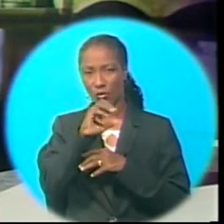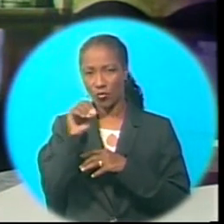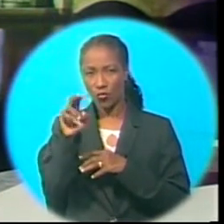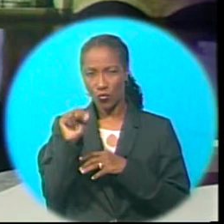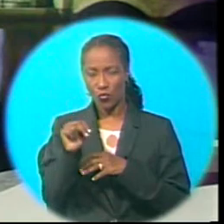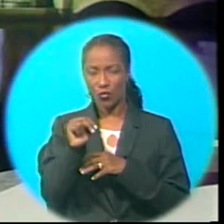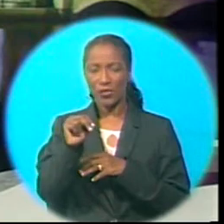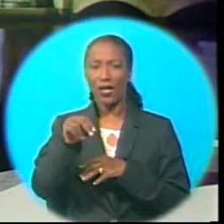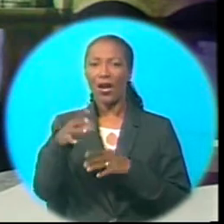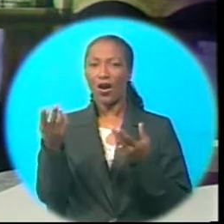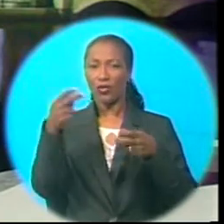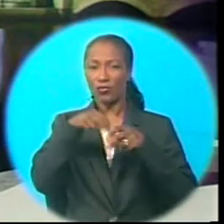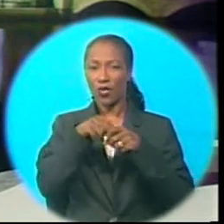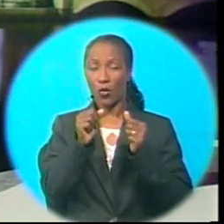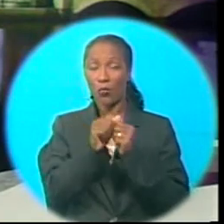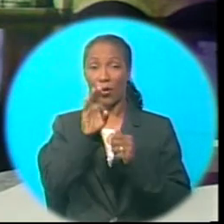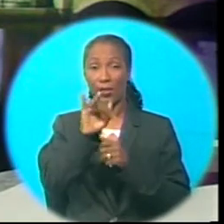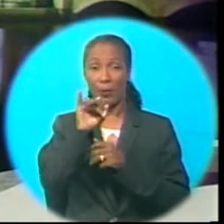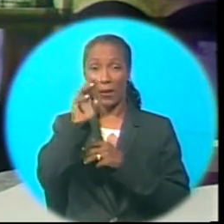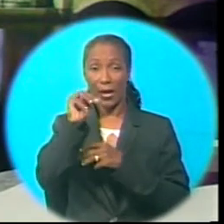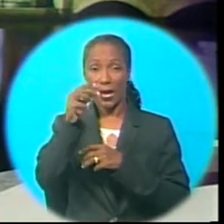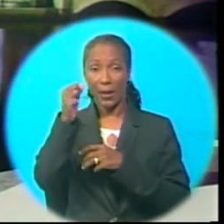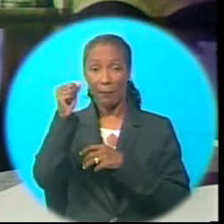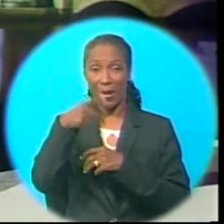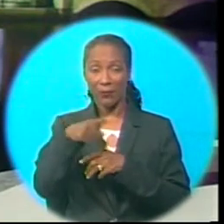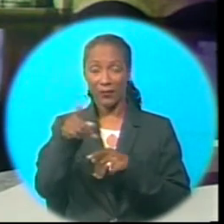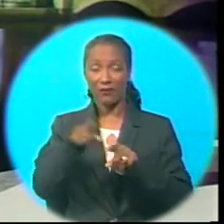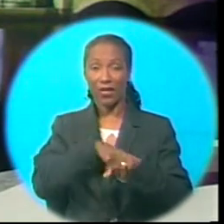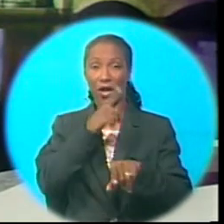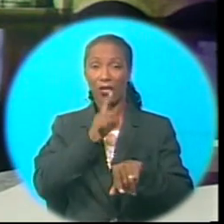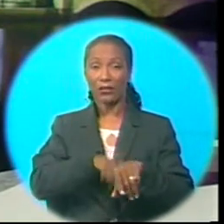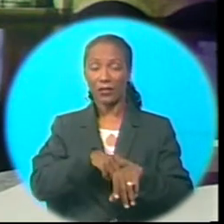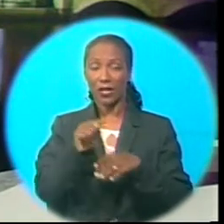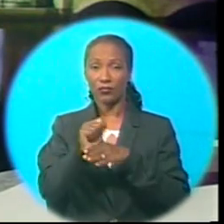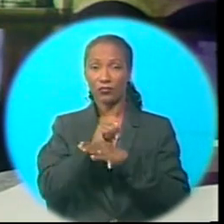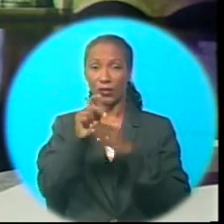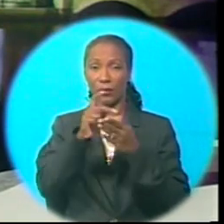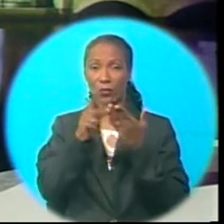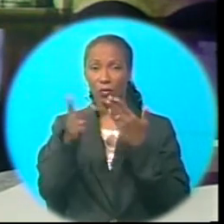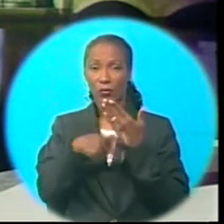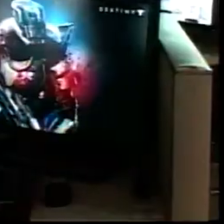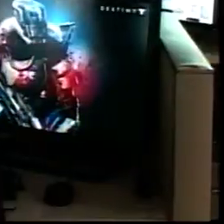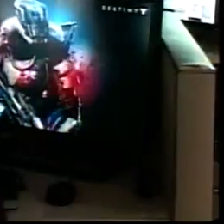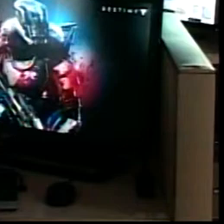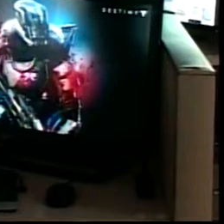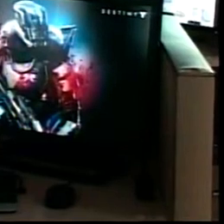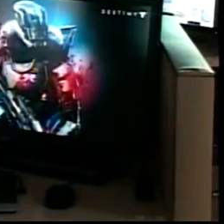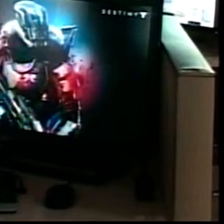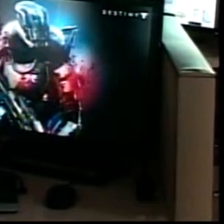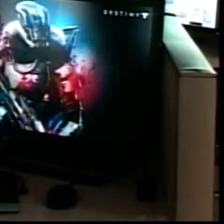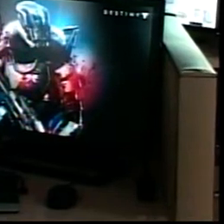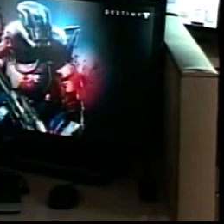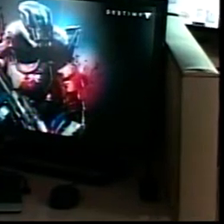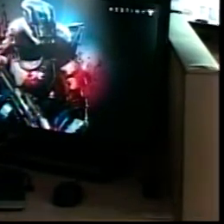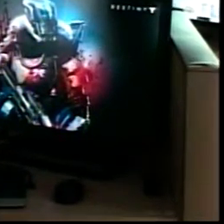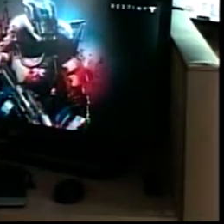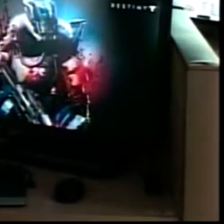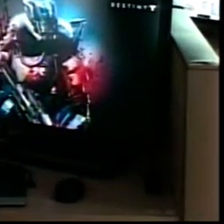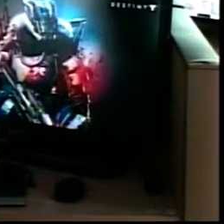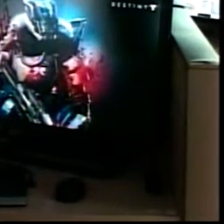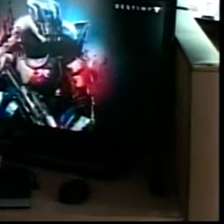first ever long-term animation training program on the island. The opportunity could see Barbados positioning itself to capitalize